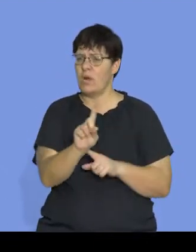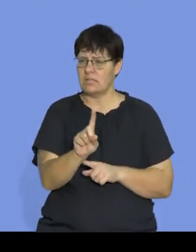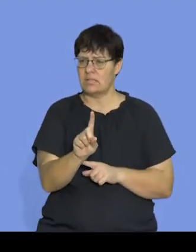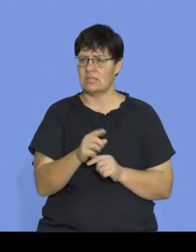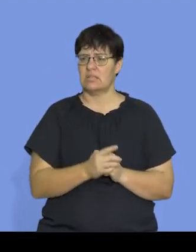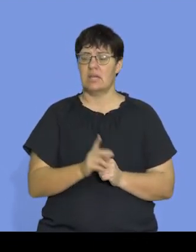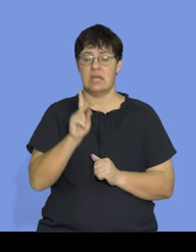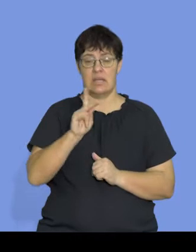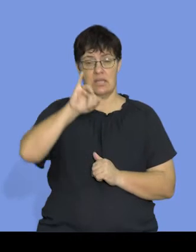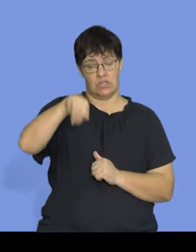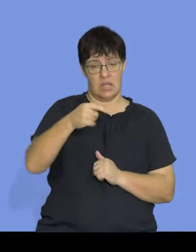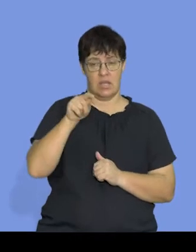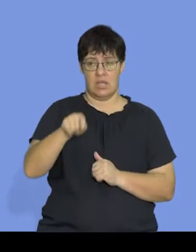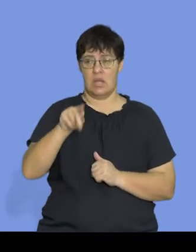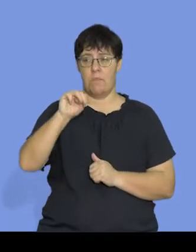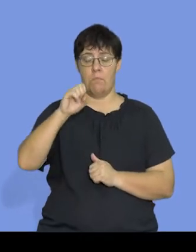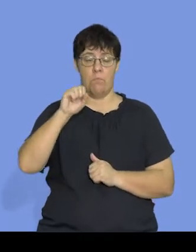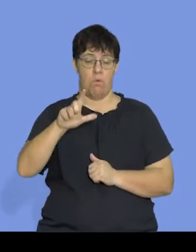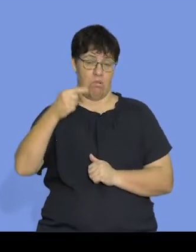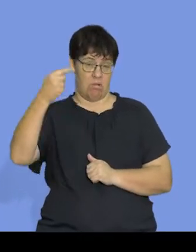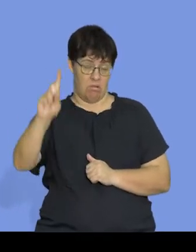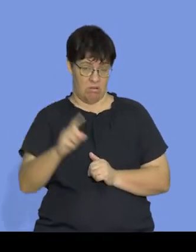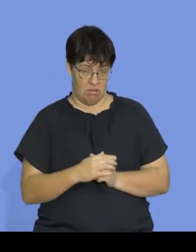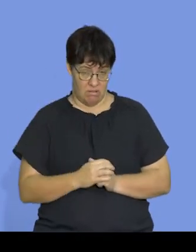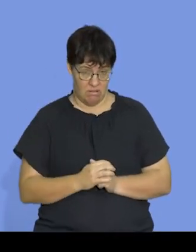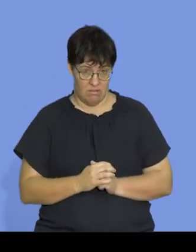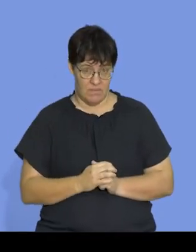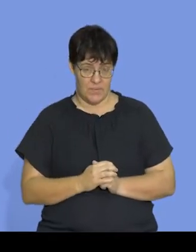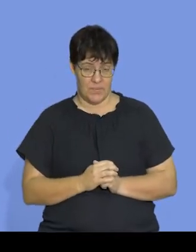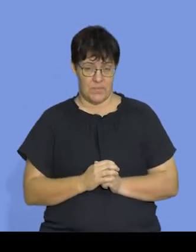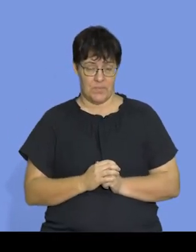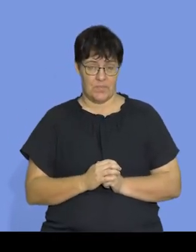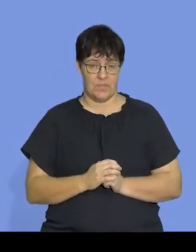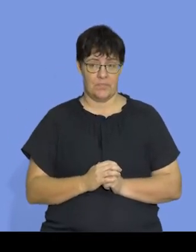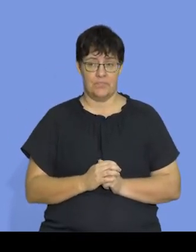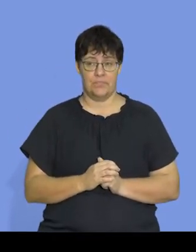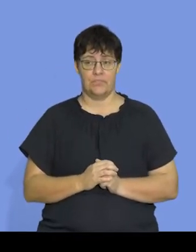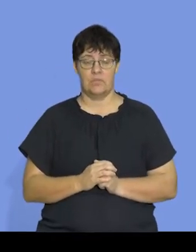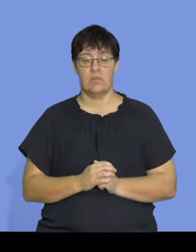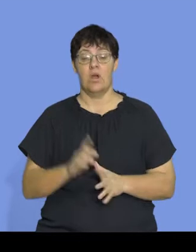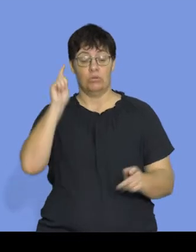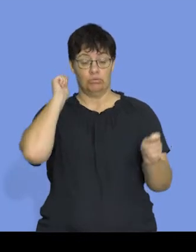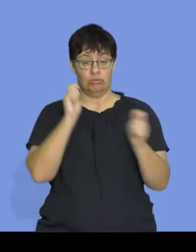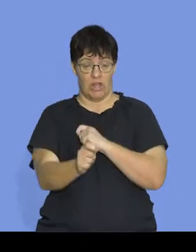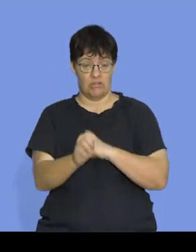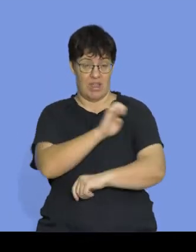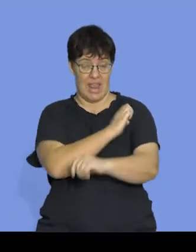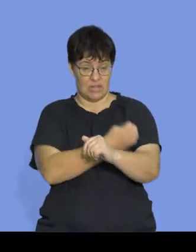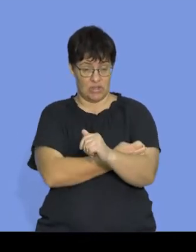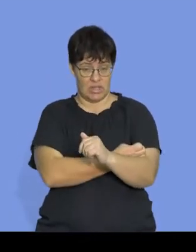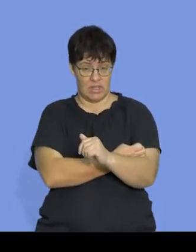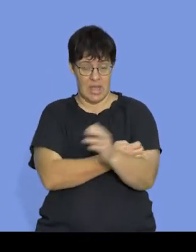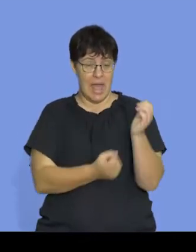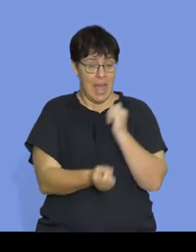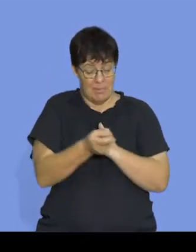kilojoules per mole. So this is the SI unit of bond energy, okay? So the change in energy during a chemical